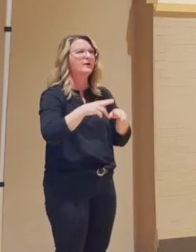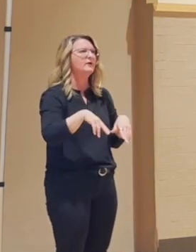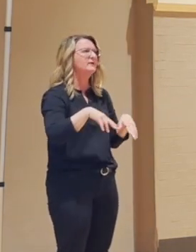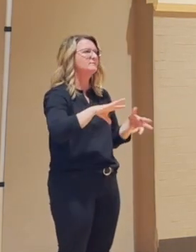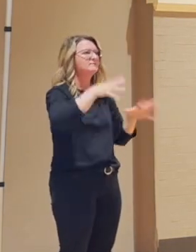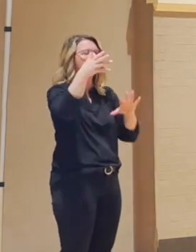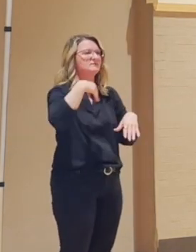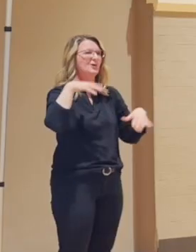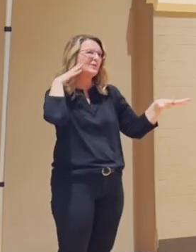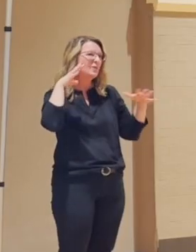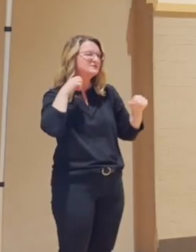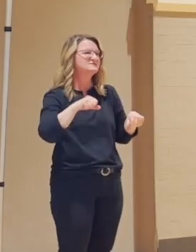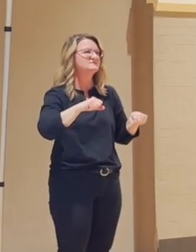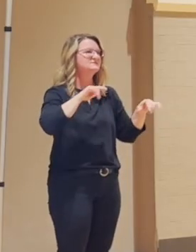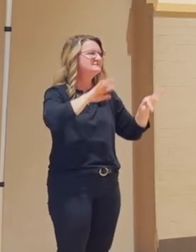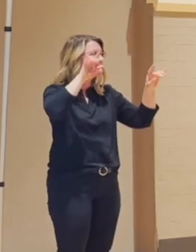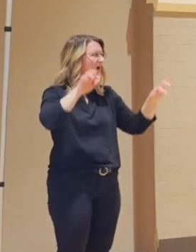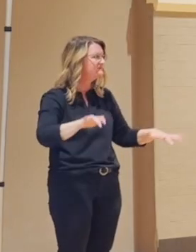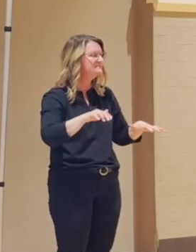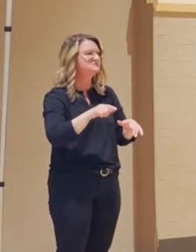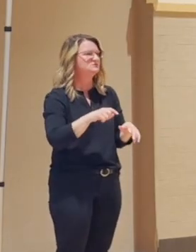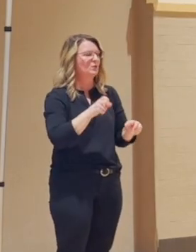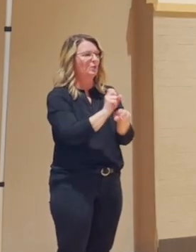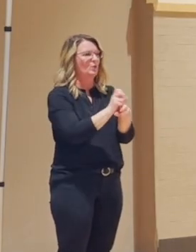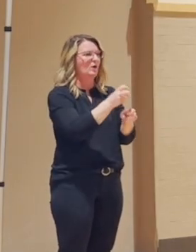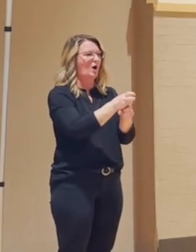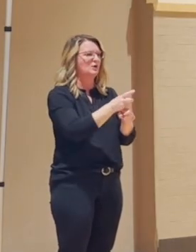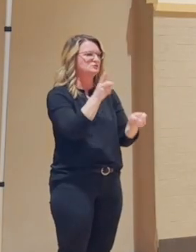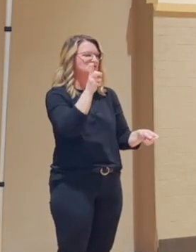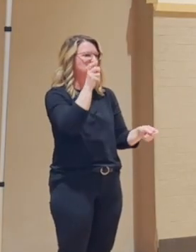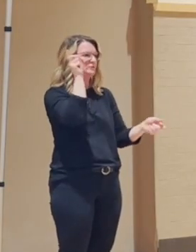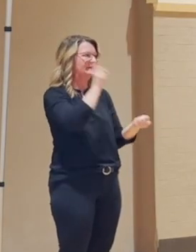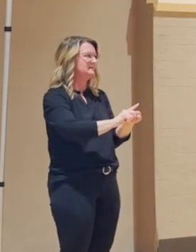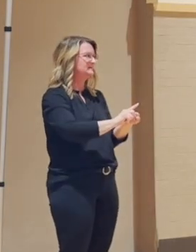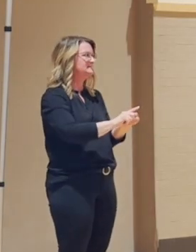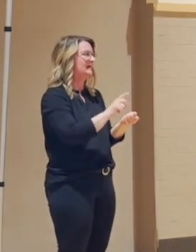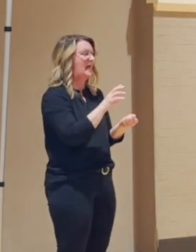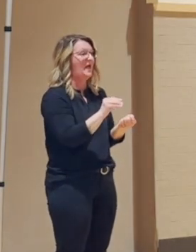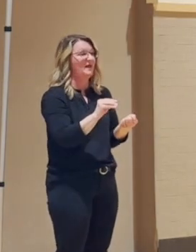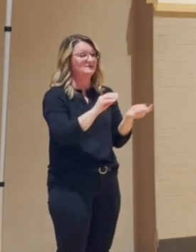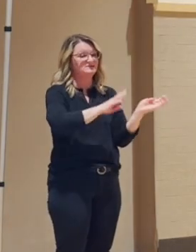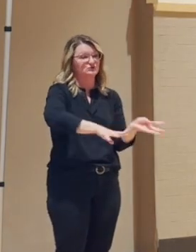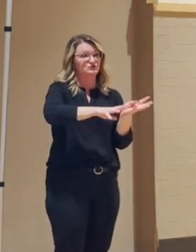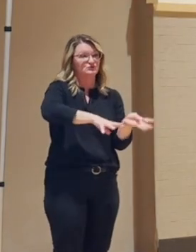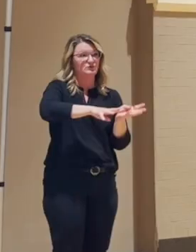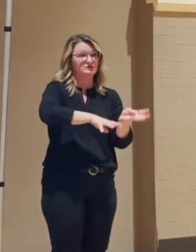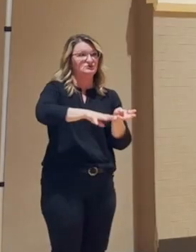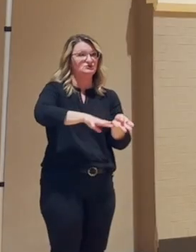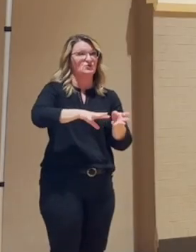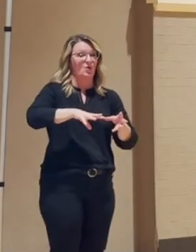dust, but we will work hard to minimize that. And then sewage odors will not